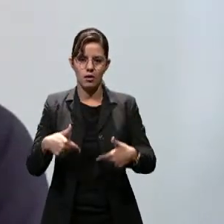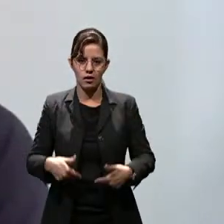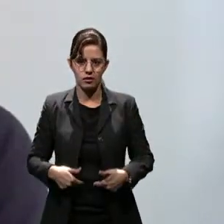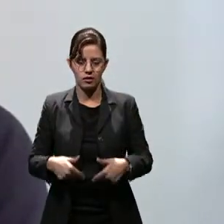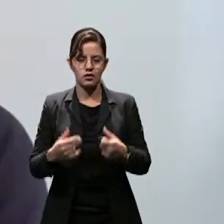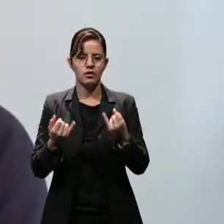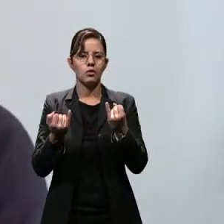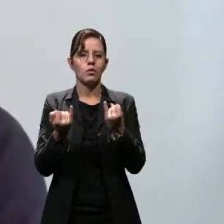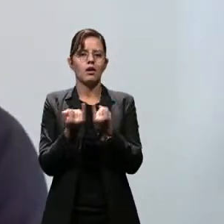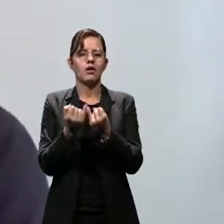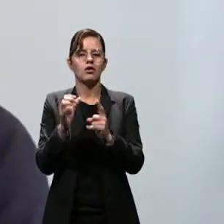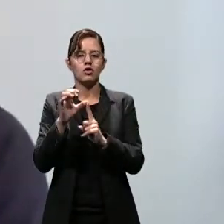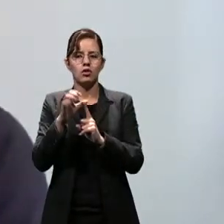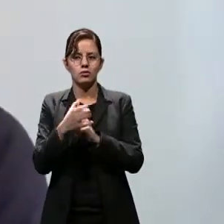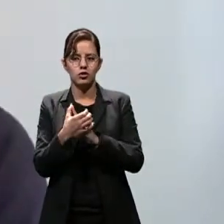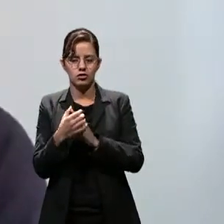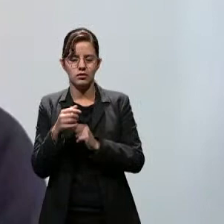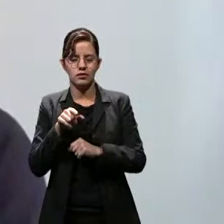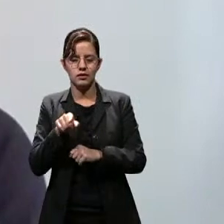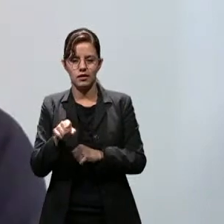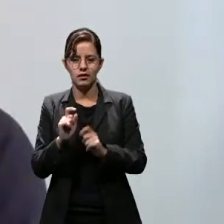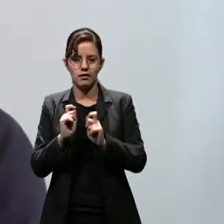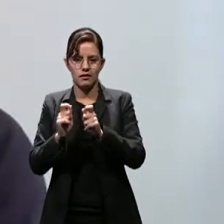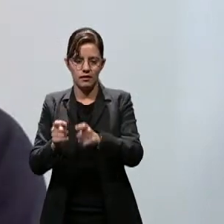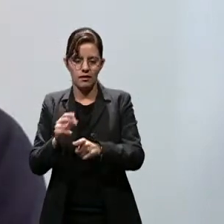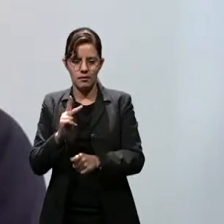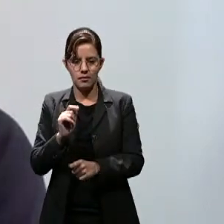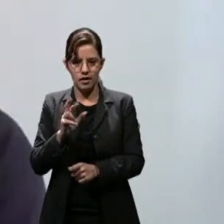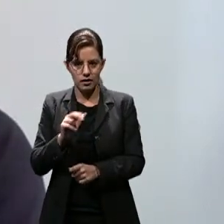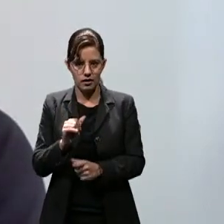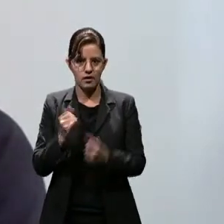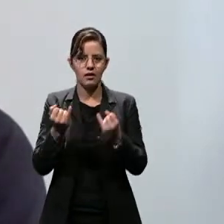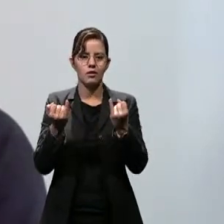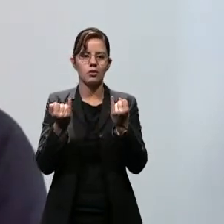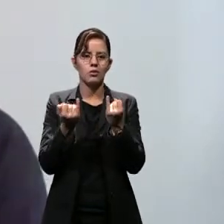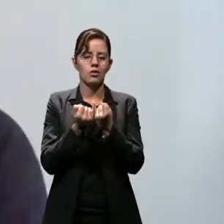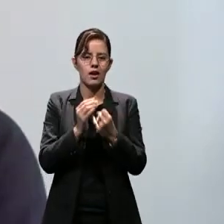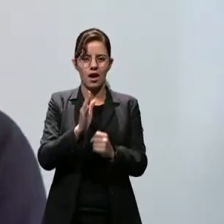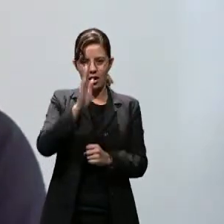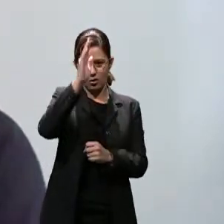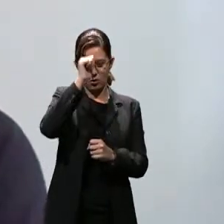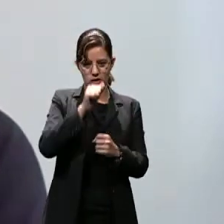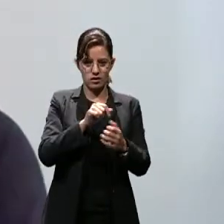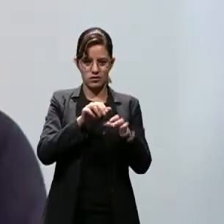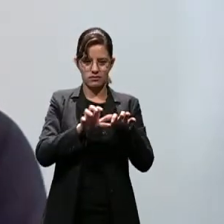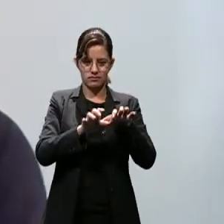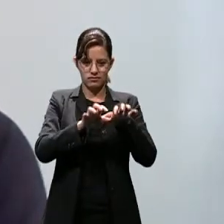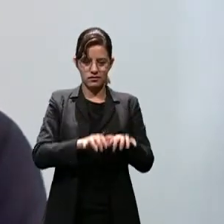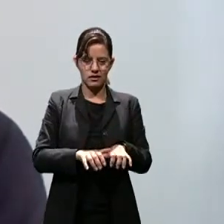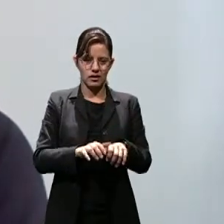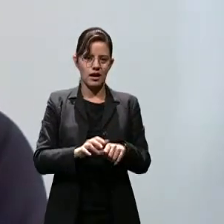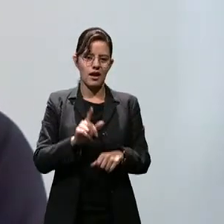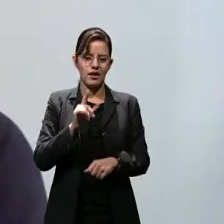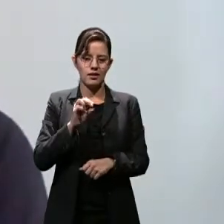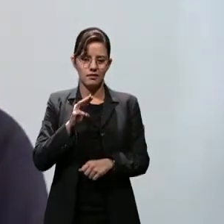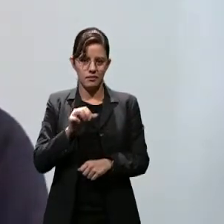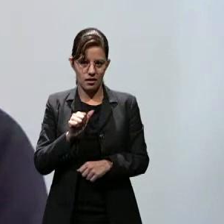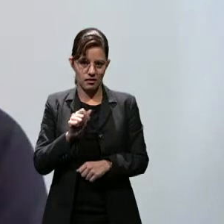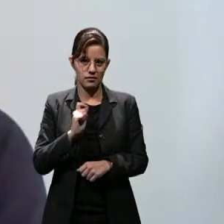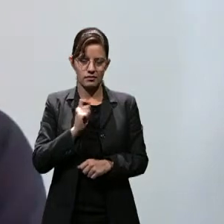all the different commissions and conventions. There's a declaration of Lima of 2015